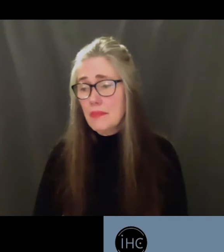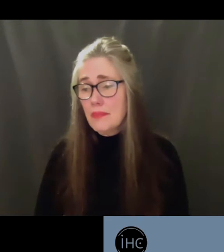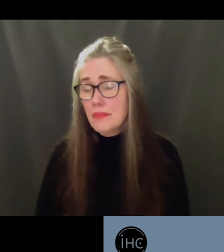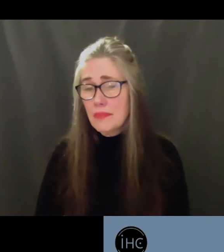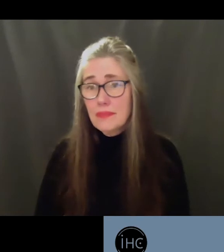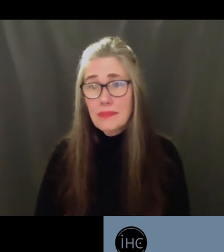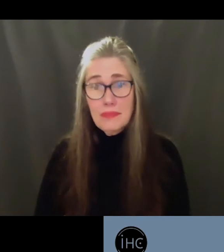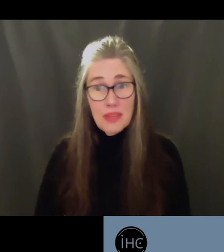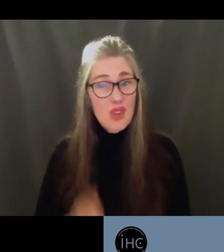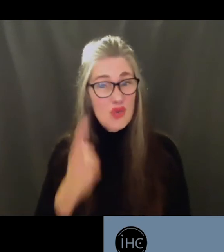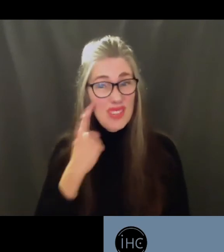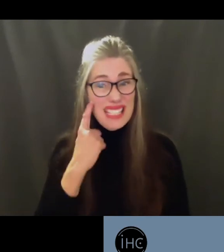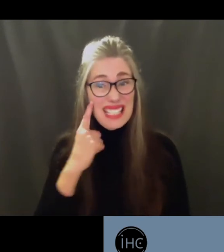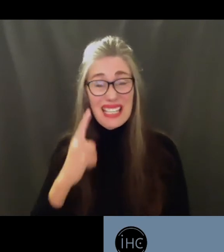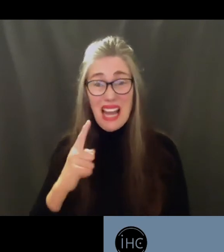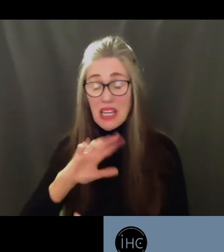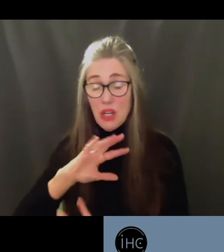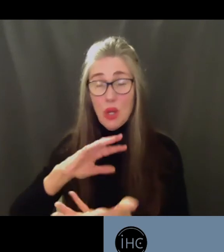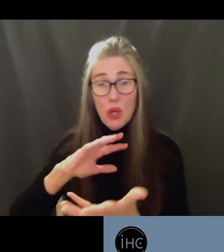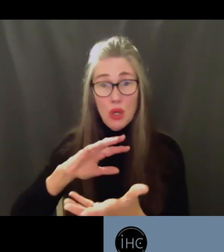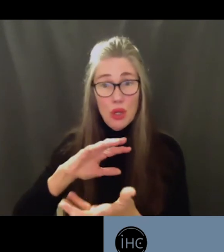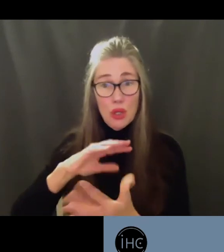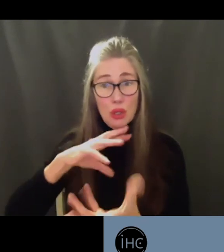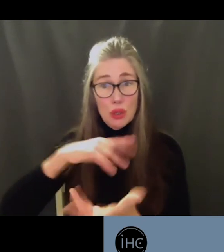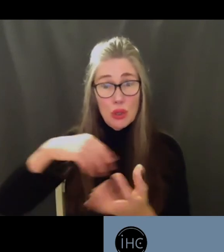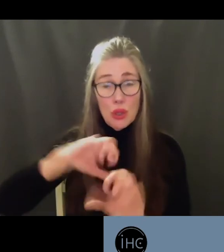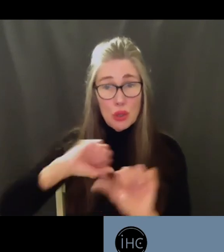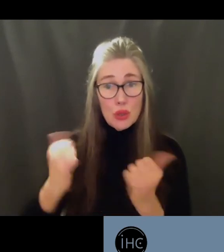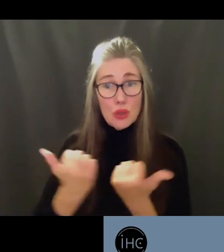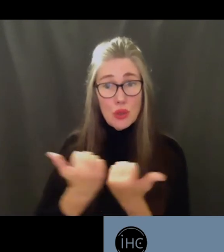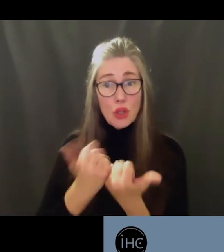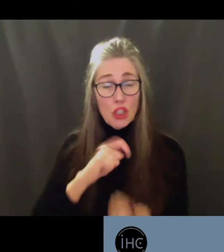social change, meaning social progress, if